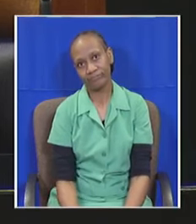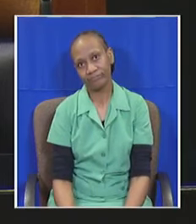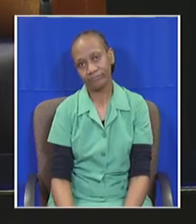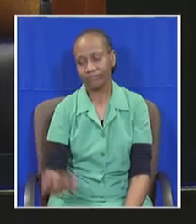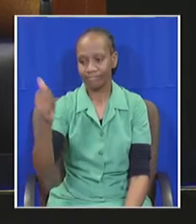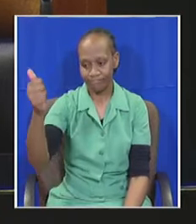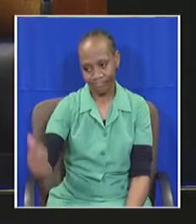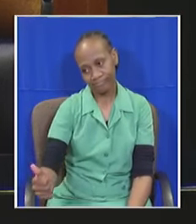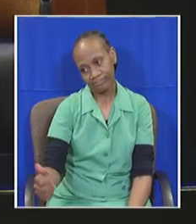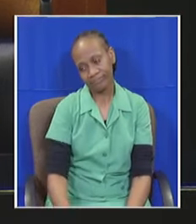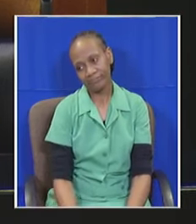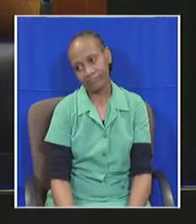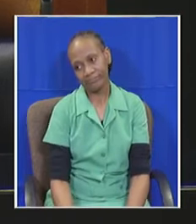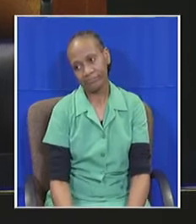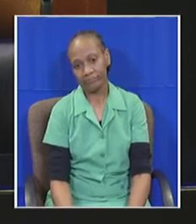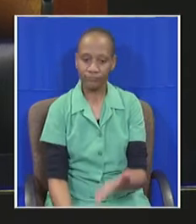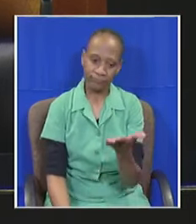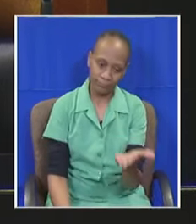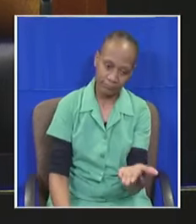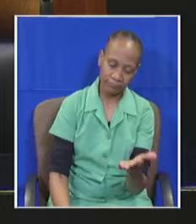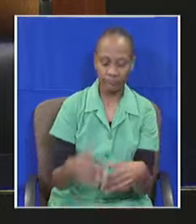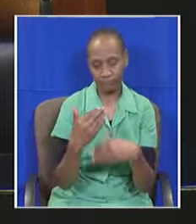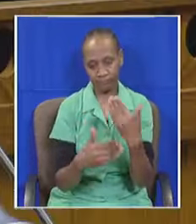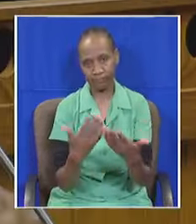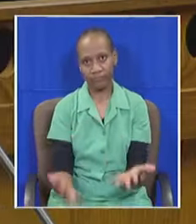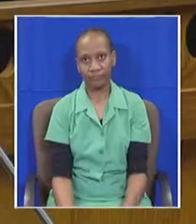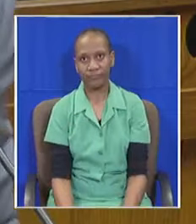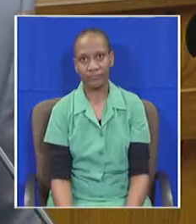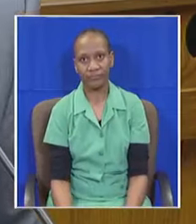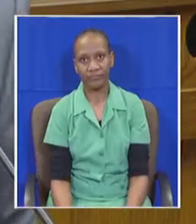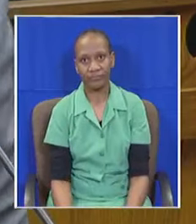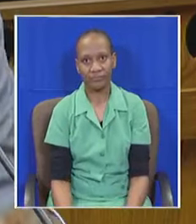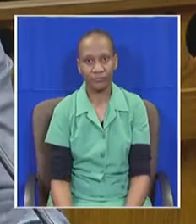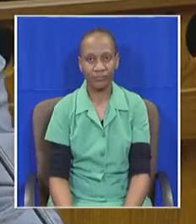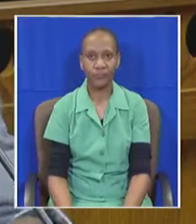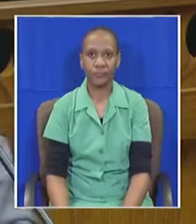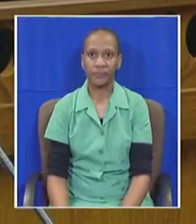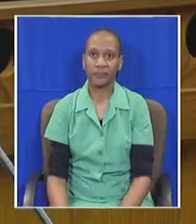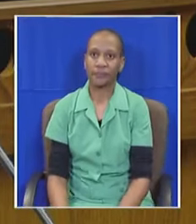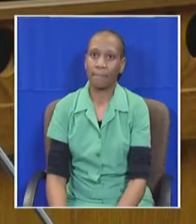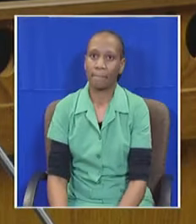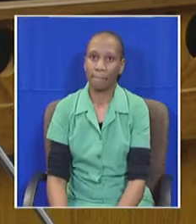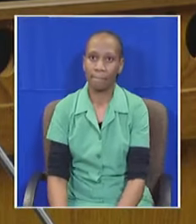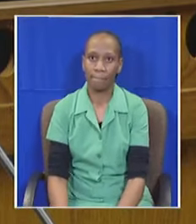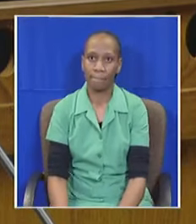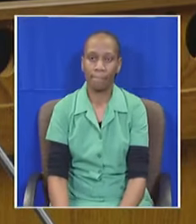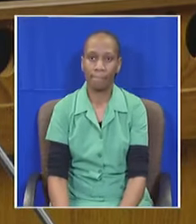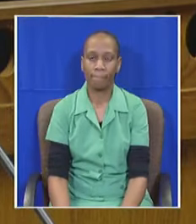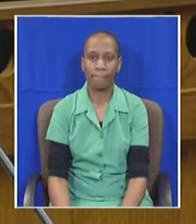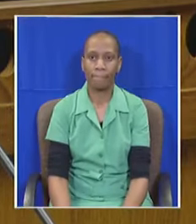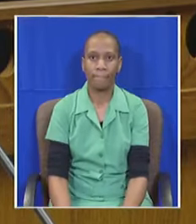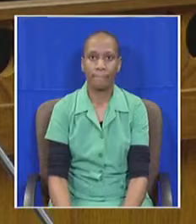Take your seat, honourable member. Continue, honourable deputy minister. Let me illustrate their loss of memory, honourable house